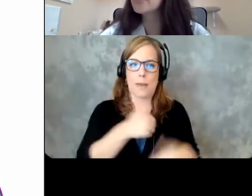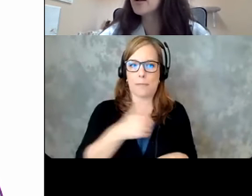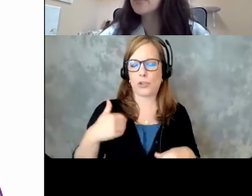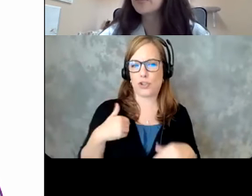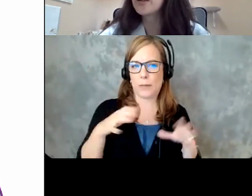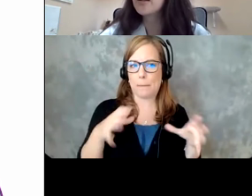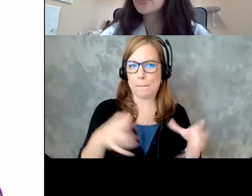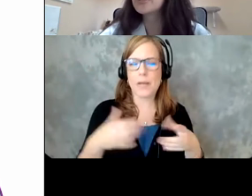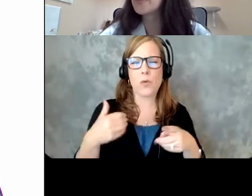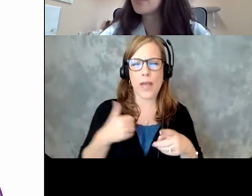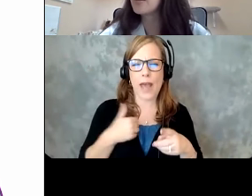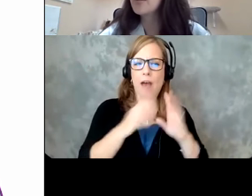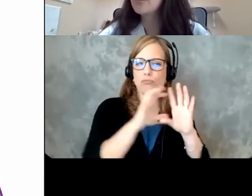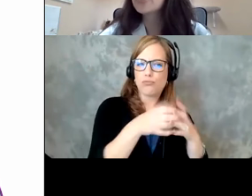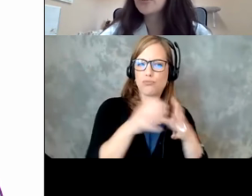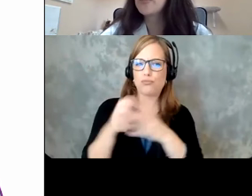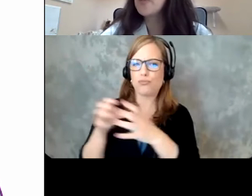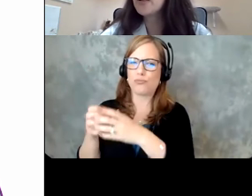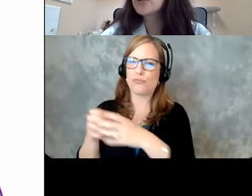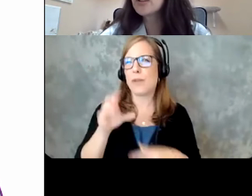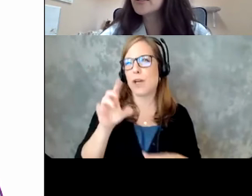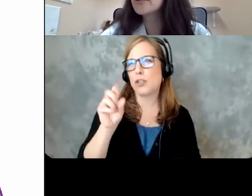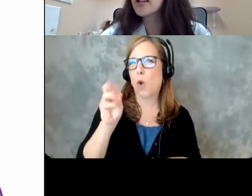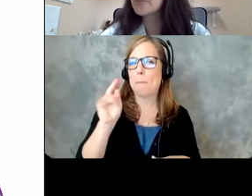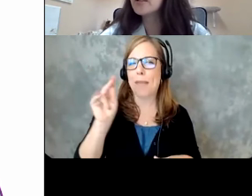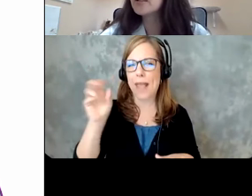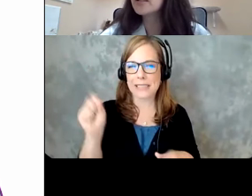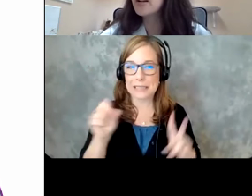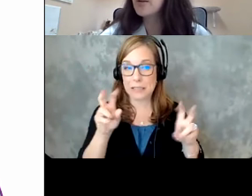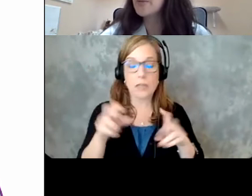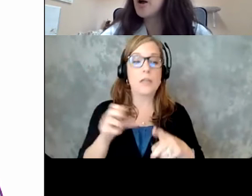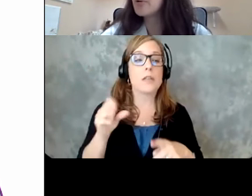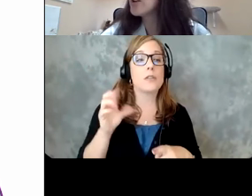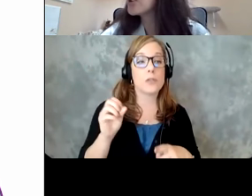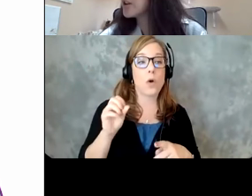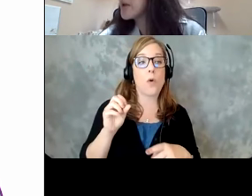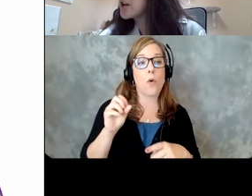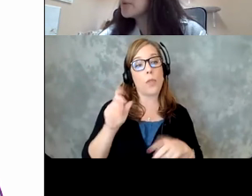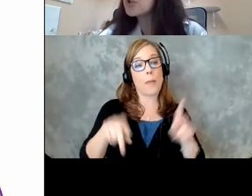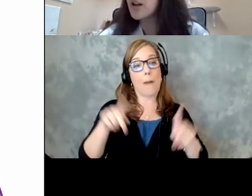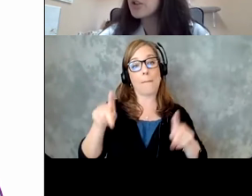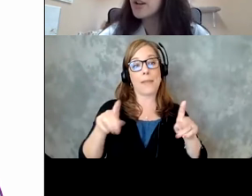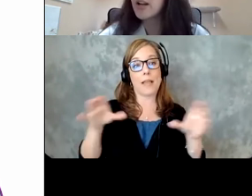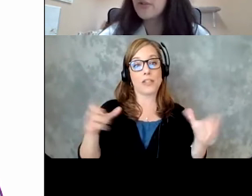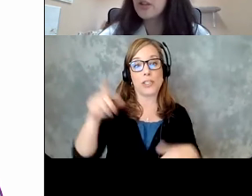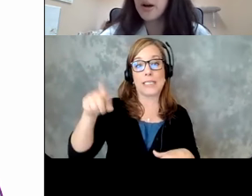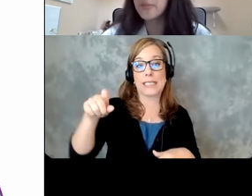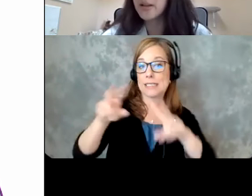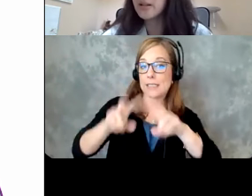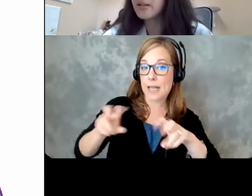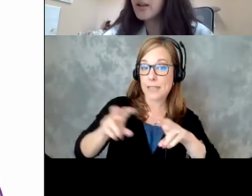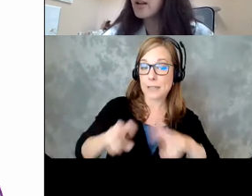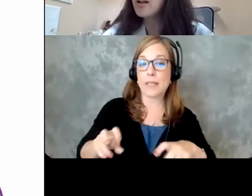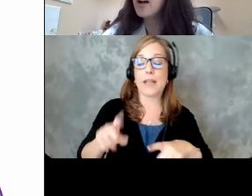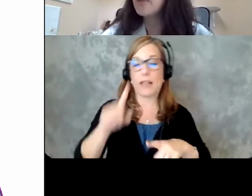segments or domains, so to speak. So the population needs assessment and population health management strategy, kind of on